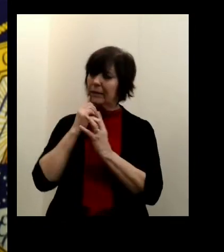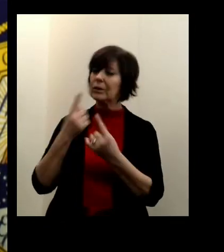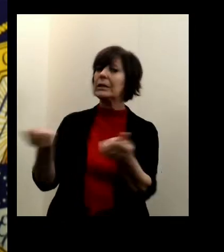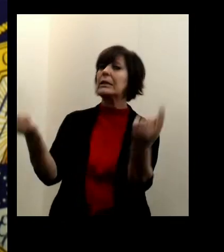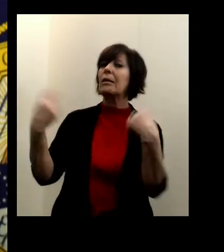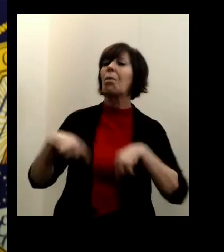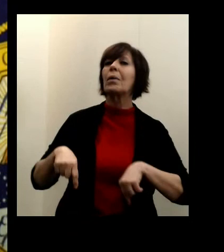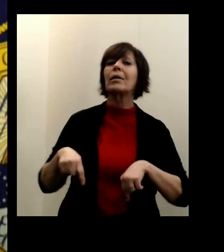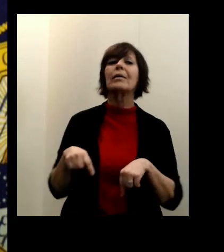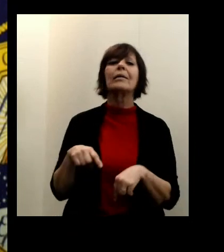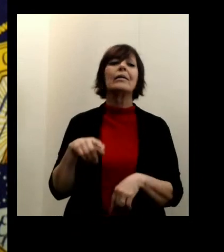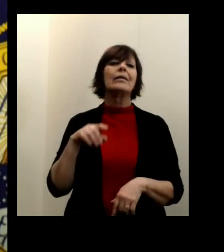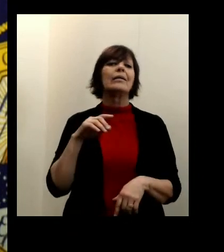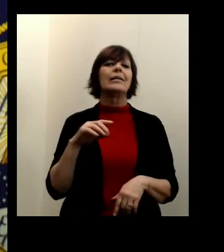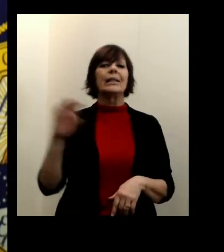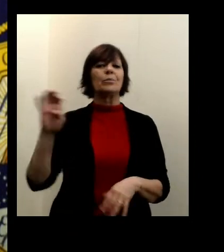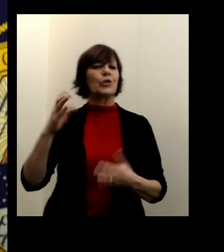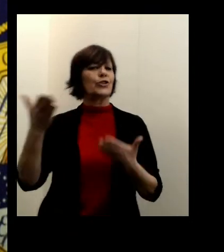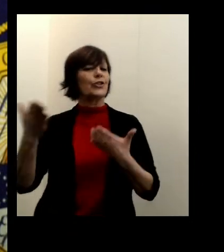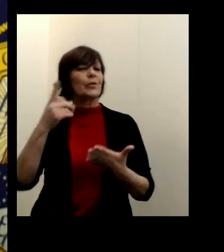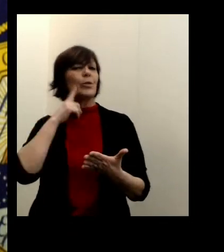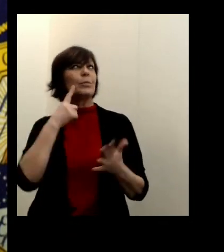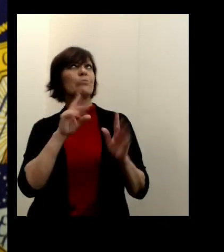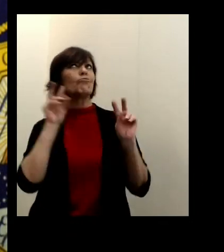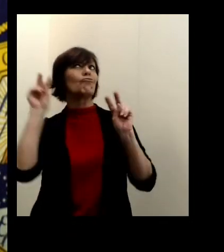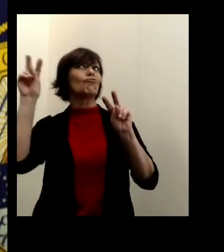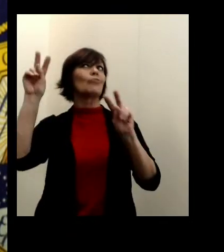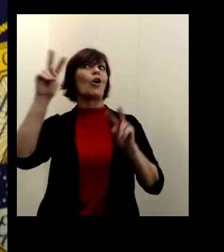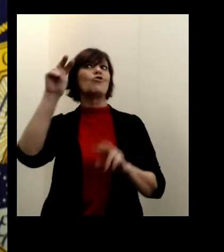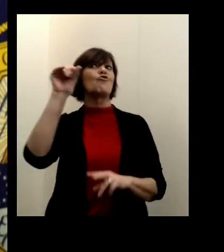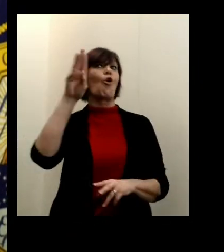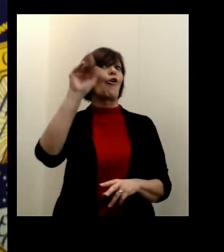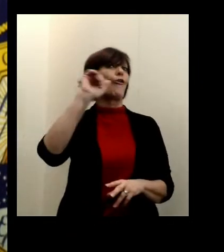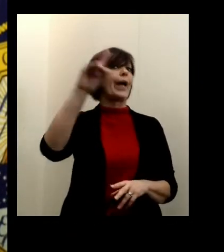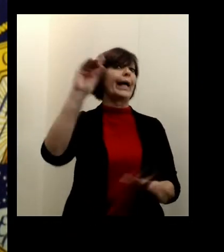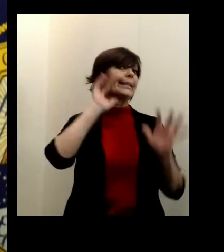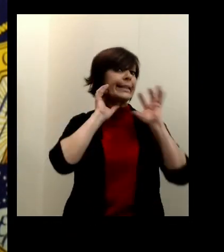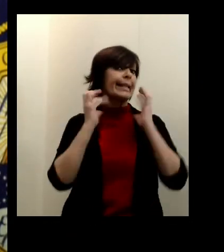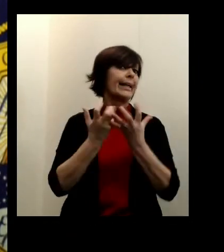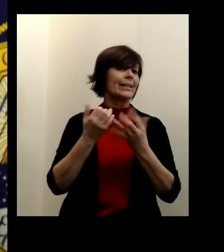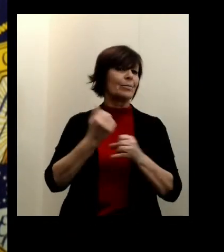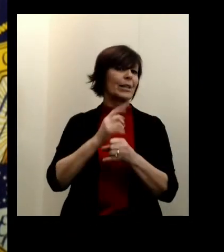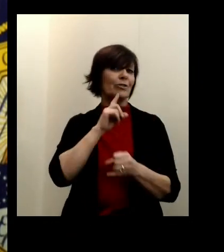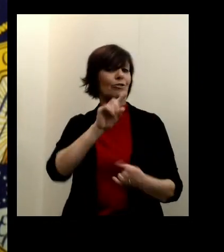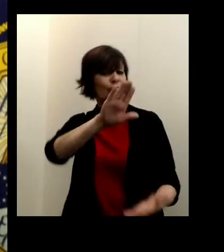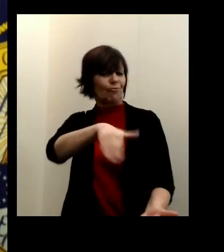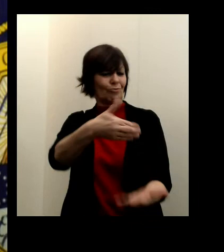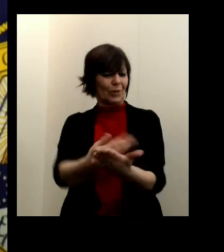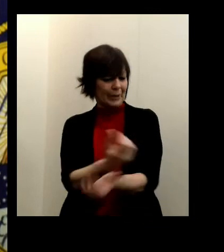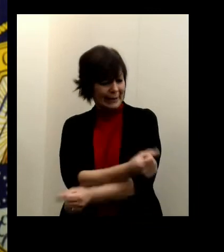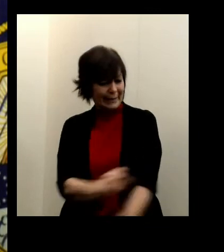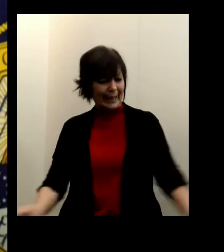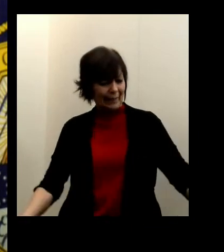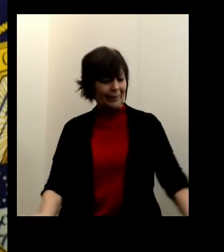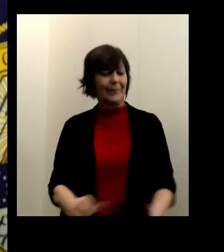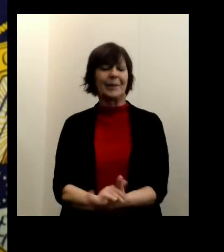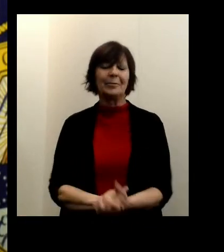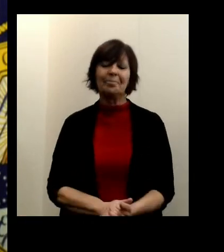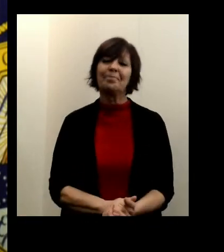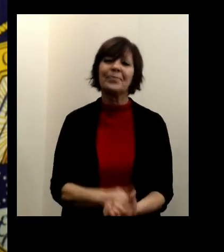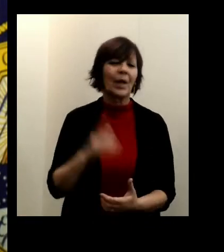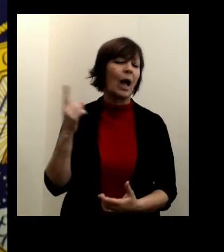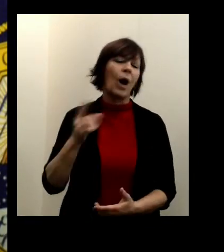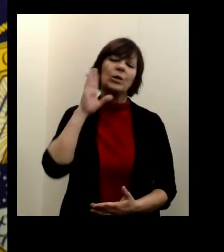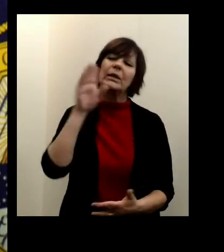Department of Homeland Security and Emergency Services will be keeping track of NORAD Santa to make certain that Santa arrives safely, but he always does. Santa, he's